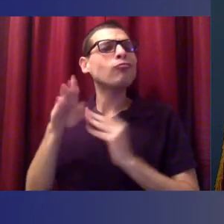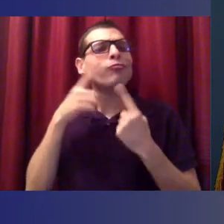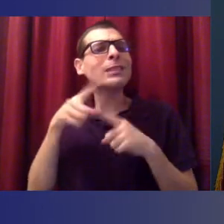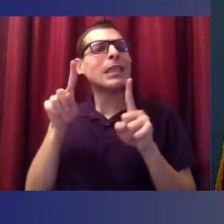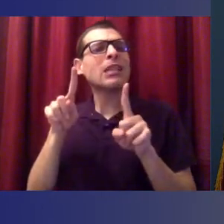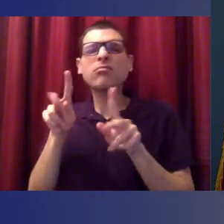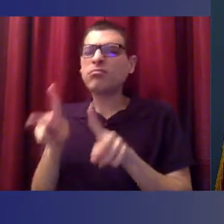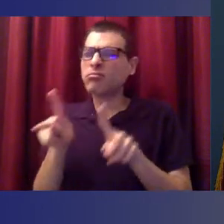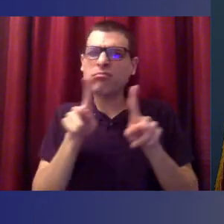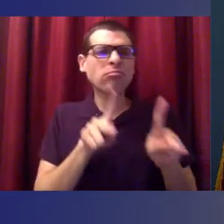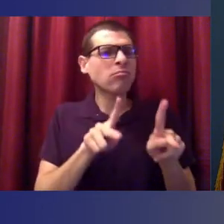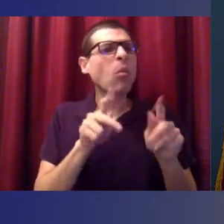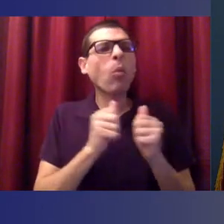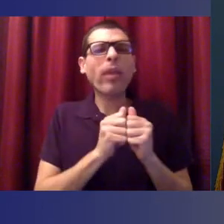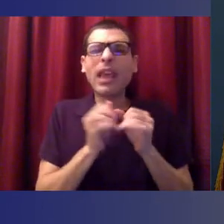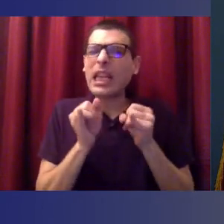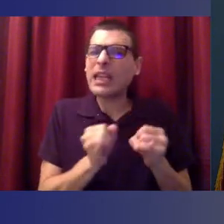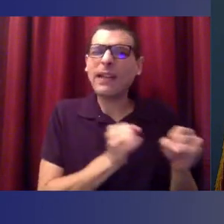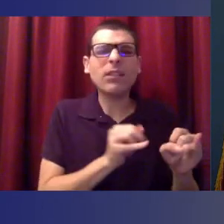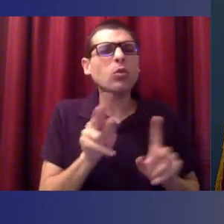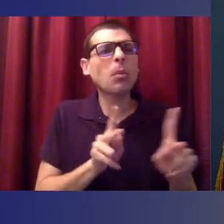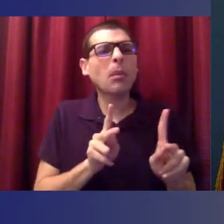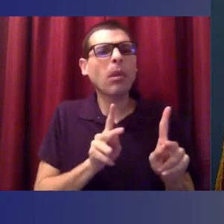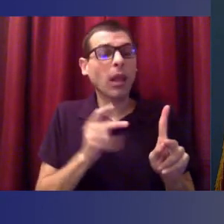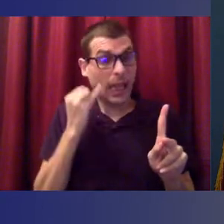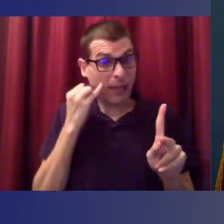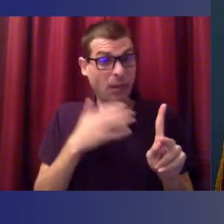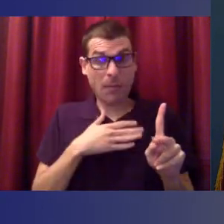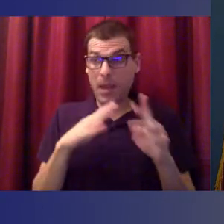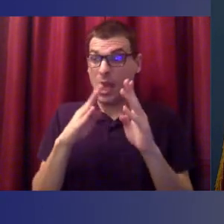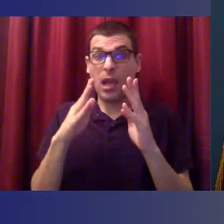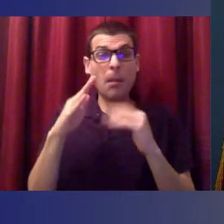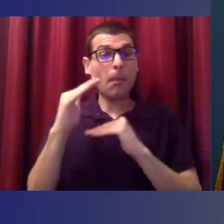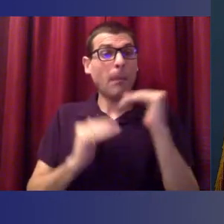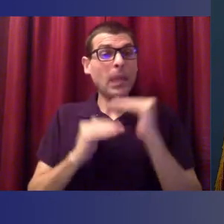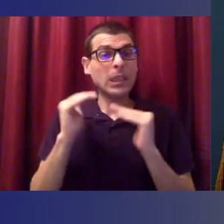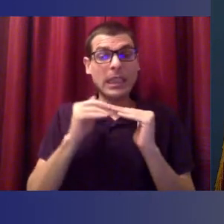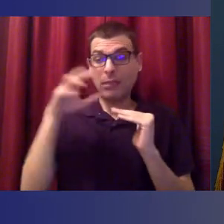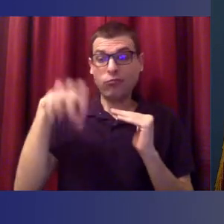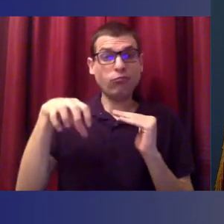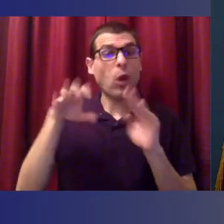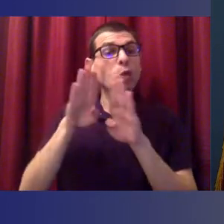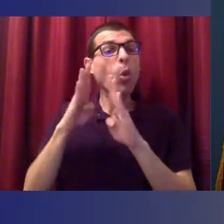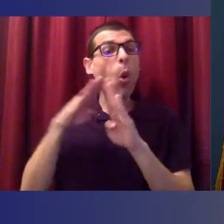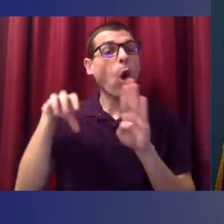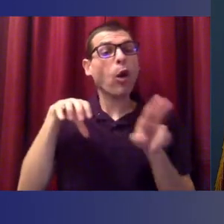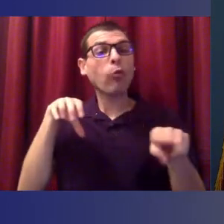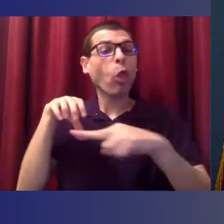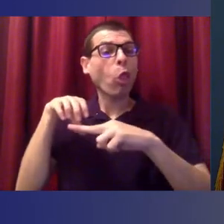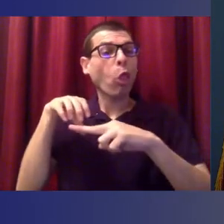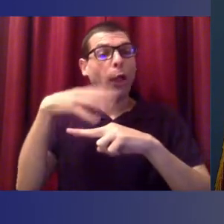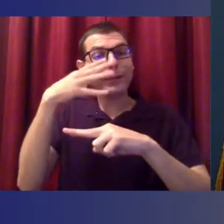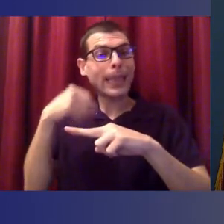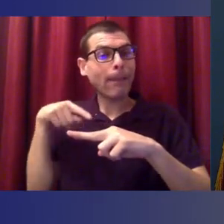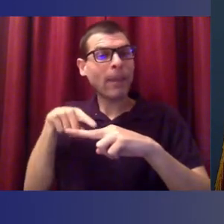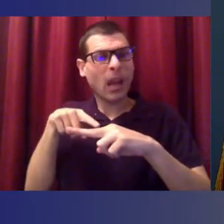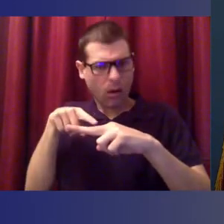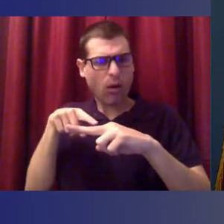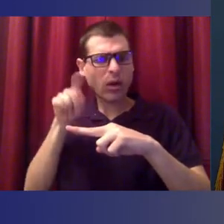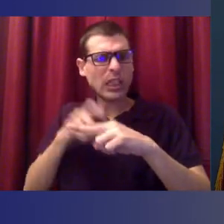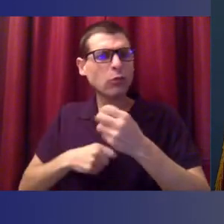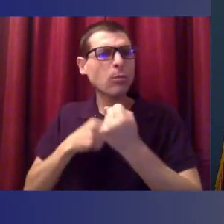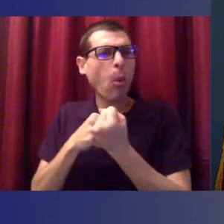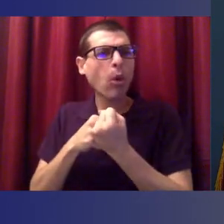the individuals who sleep in the doorway of her shop. She didn't say that success depended on removing them from her